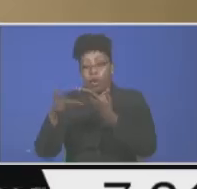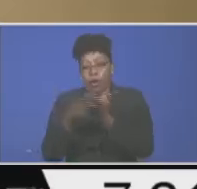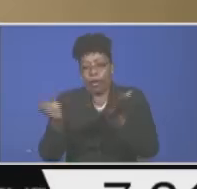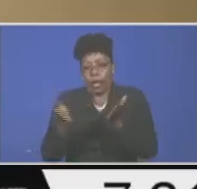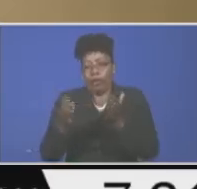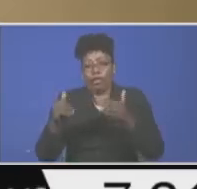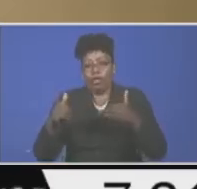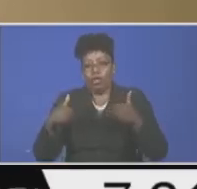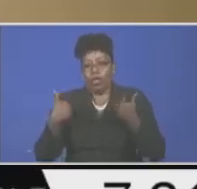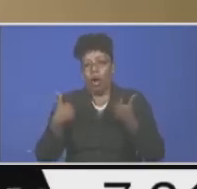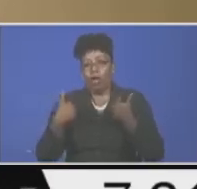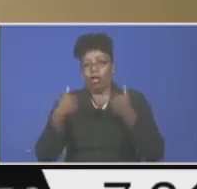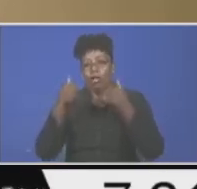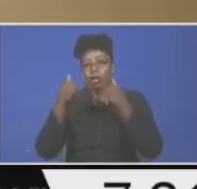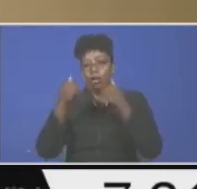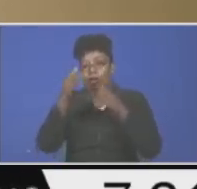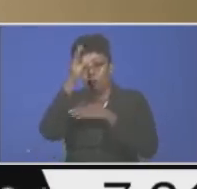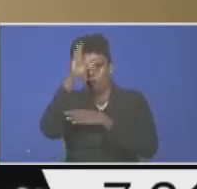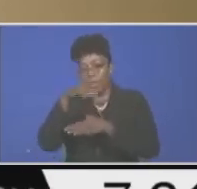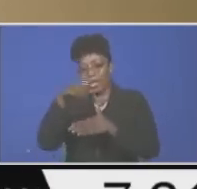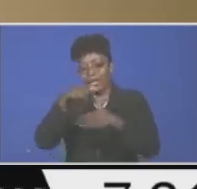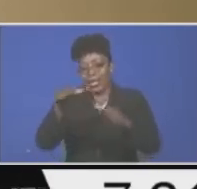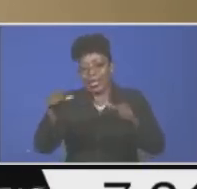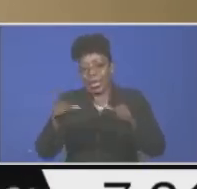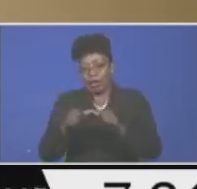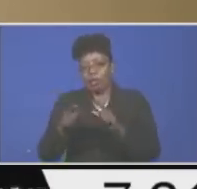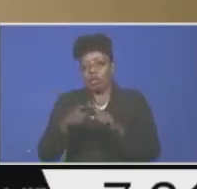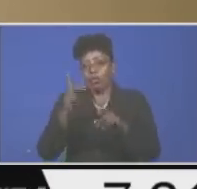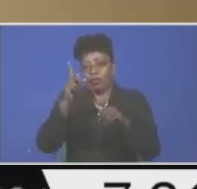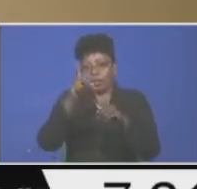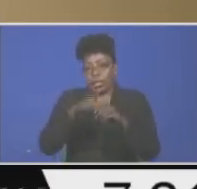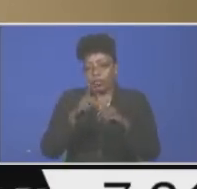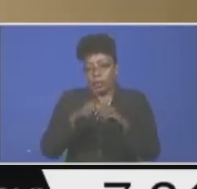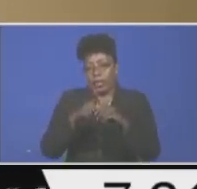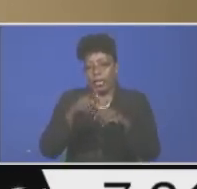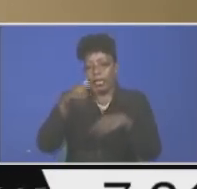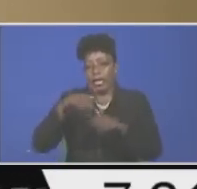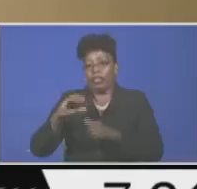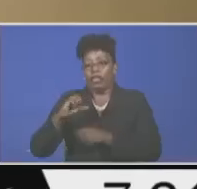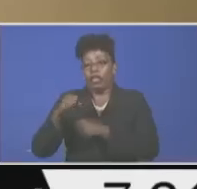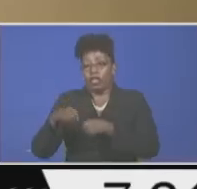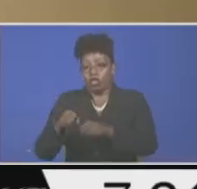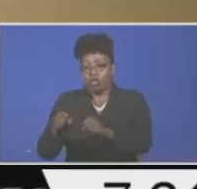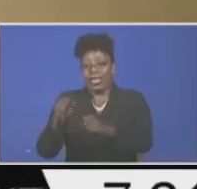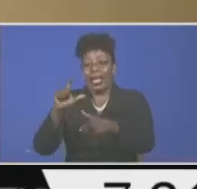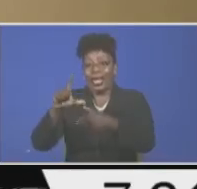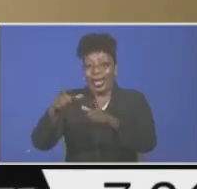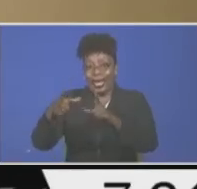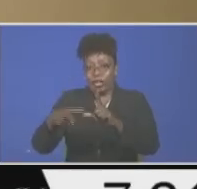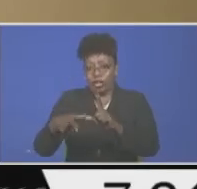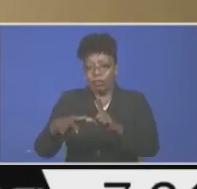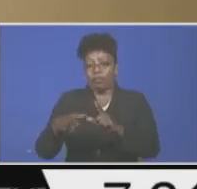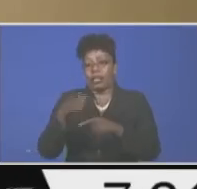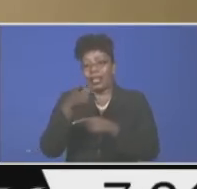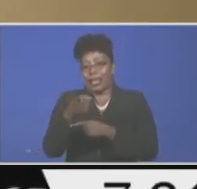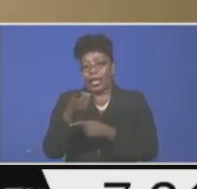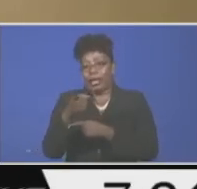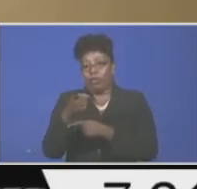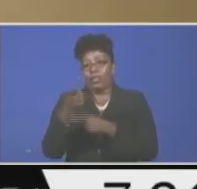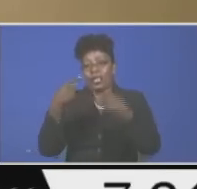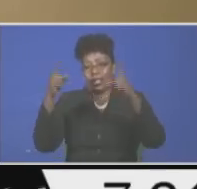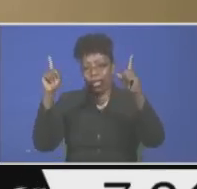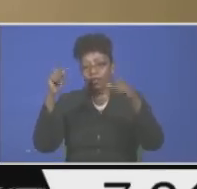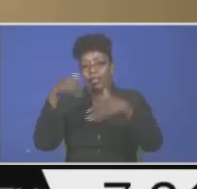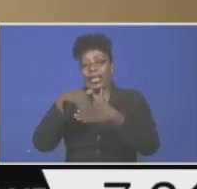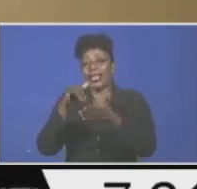young gentlemen in the area to participate in the Street Legend league. They actually were very successful and won that league. And so